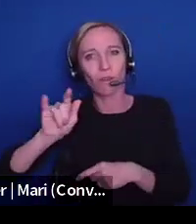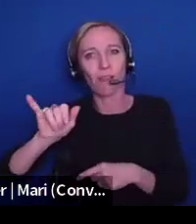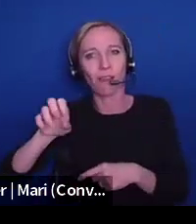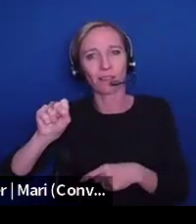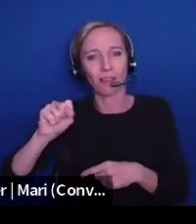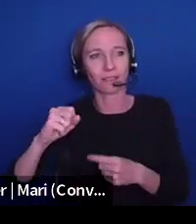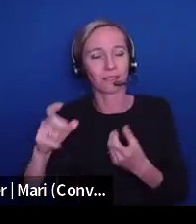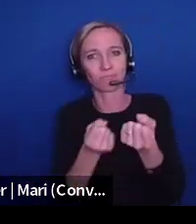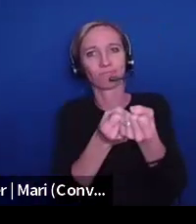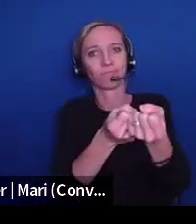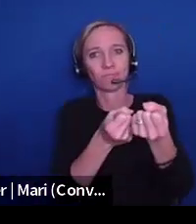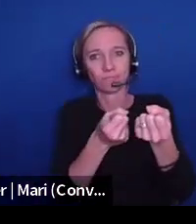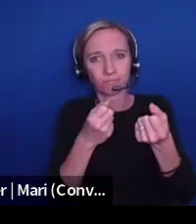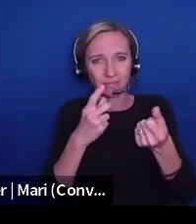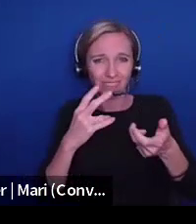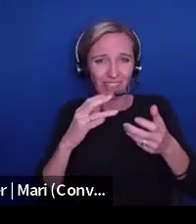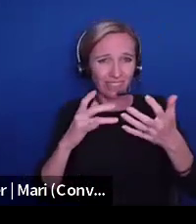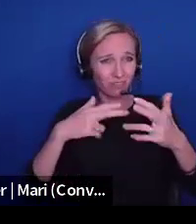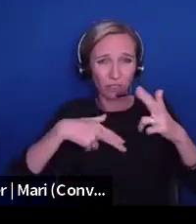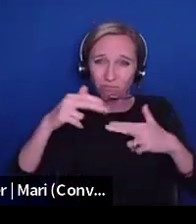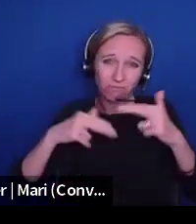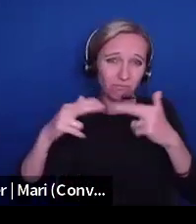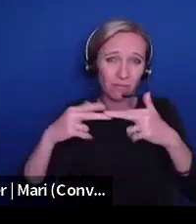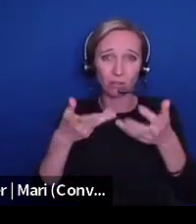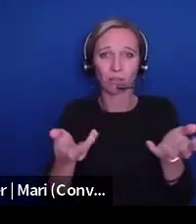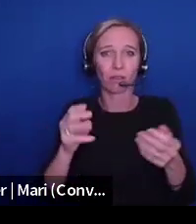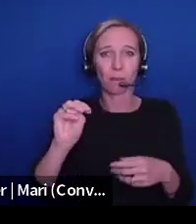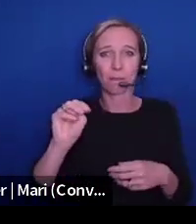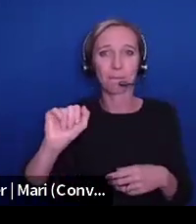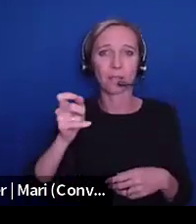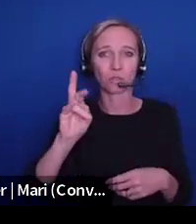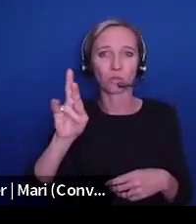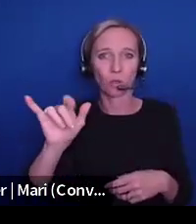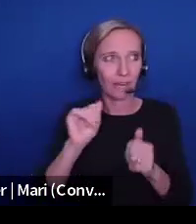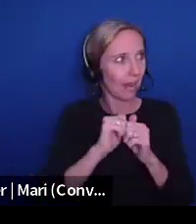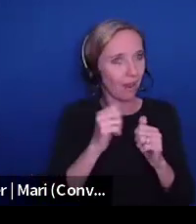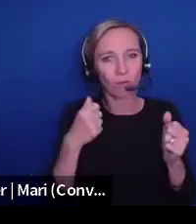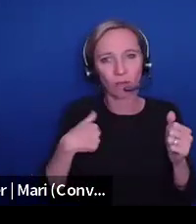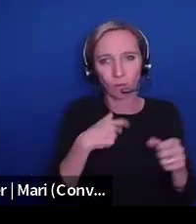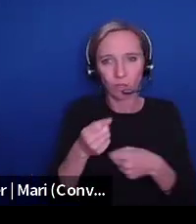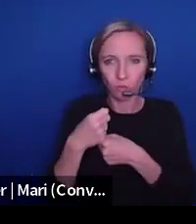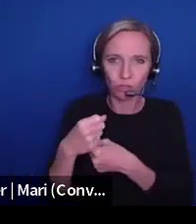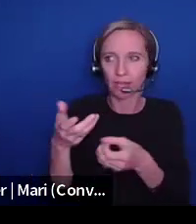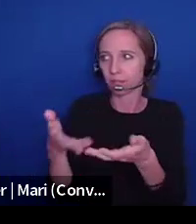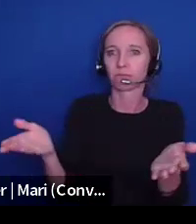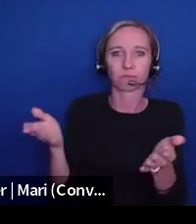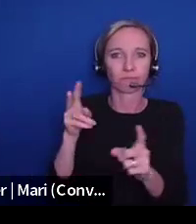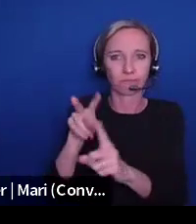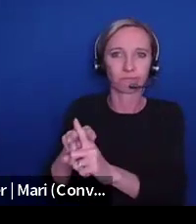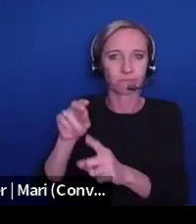how we can basically build a majority, right? I think it's always about that. How can we create a majority